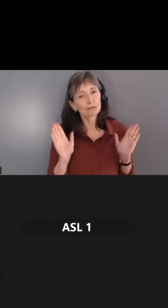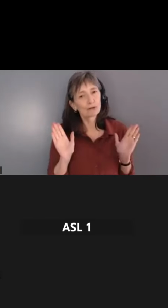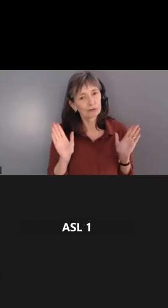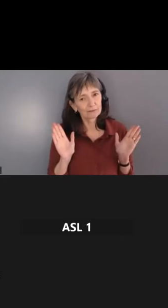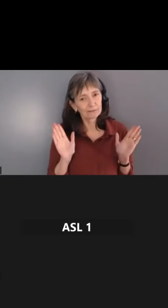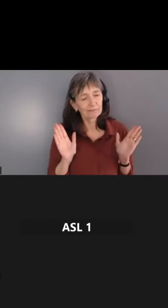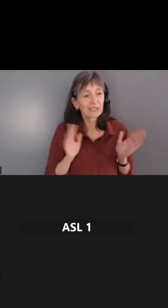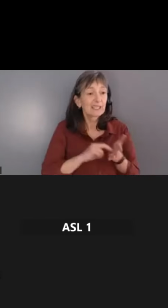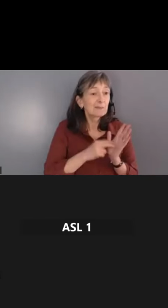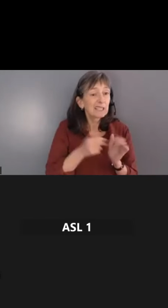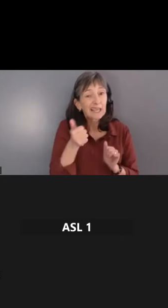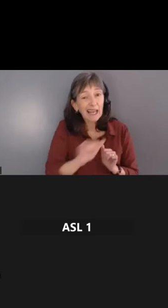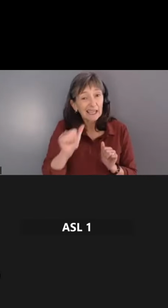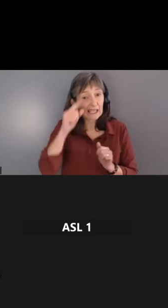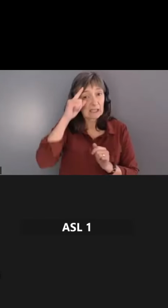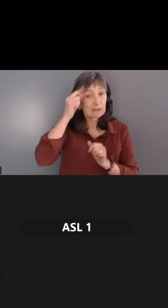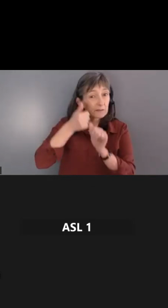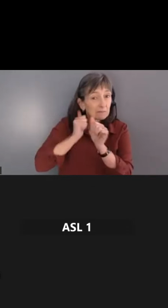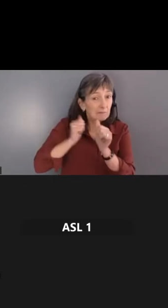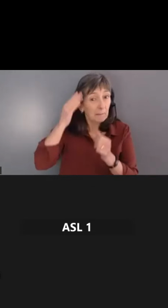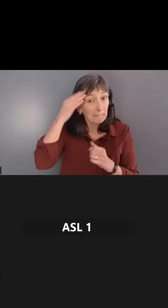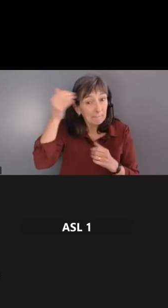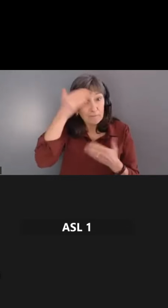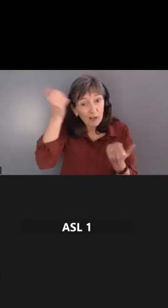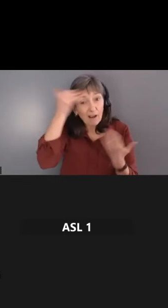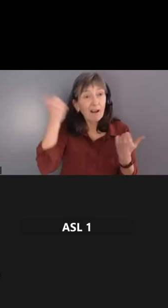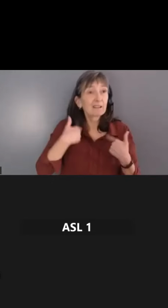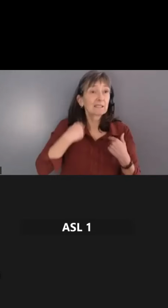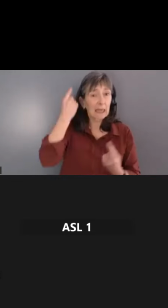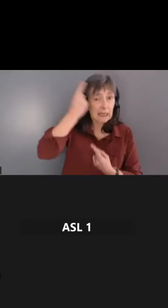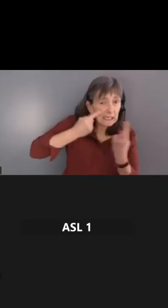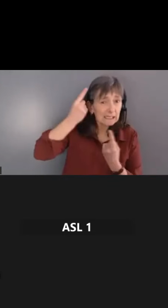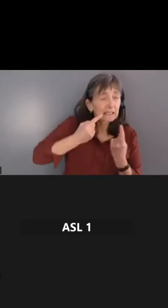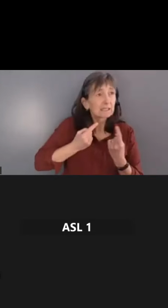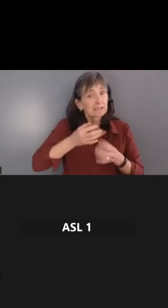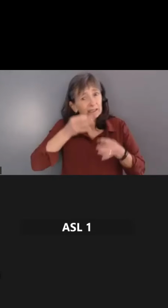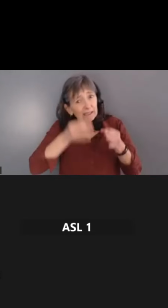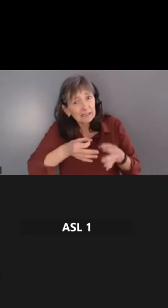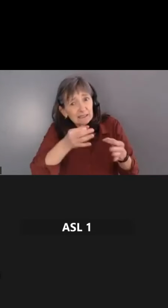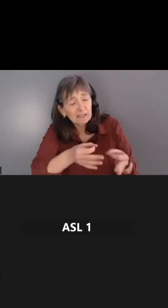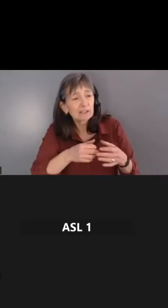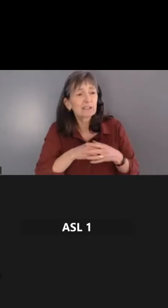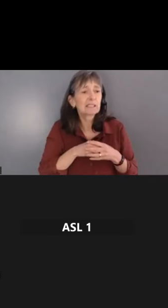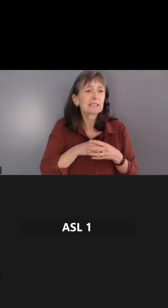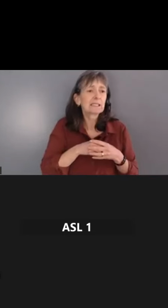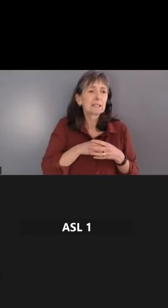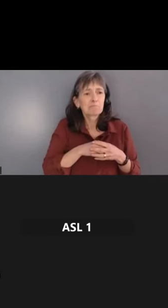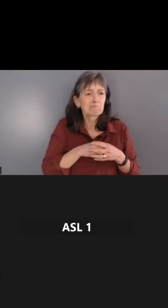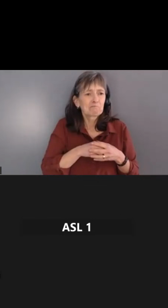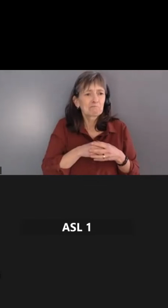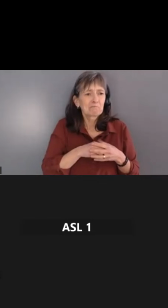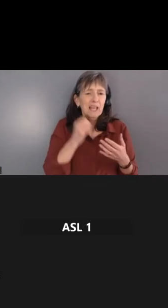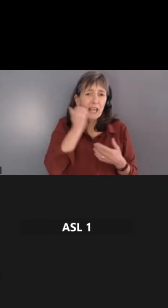deteriorate cognitive function, such as memory, thinking, and decision-making, and interfere with a person's ability to perform